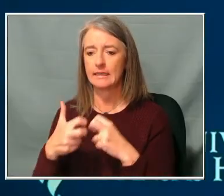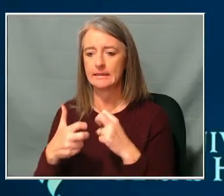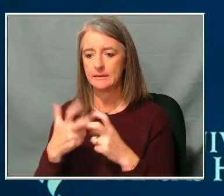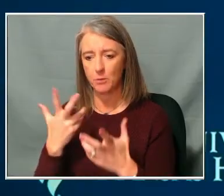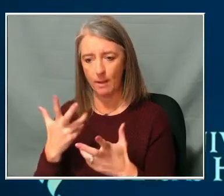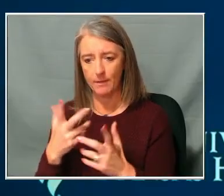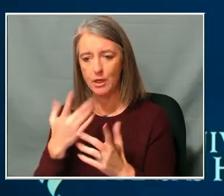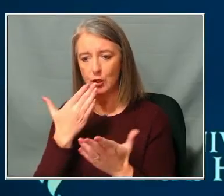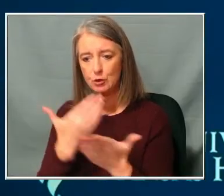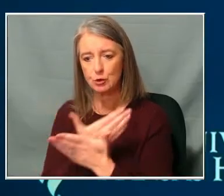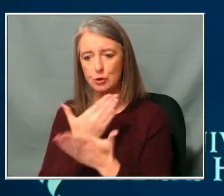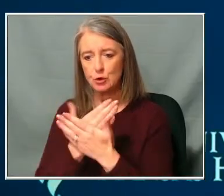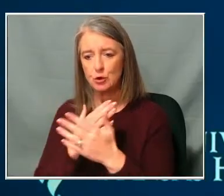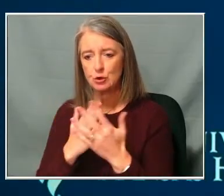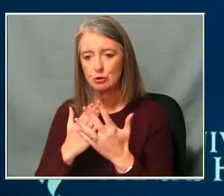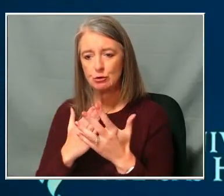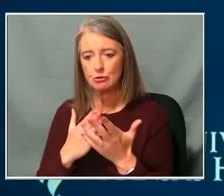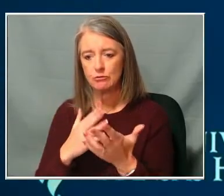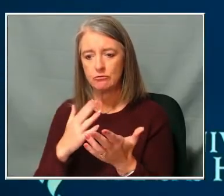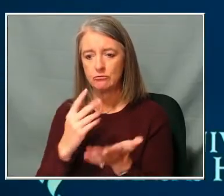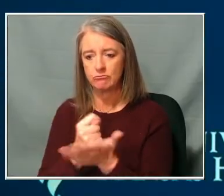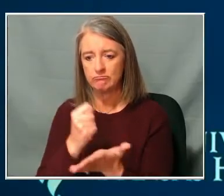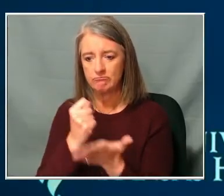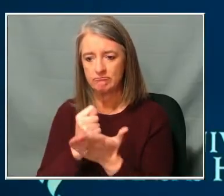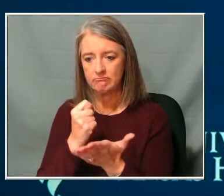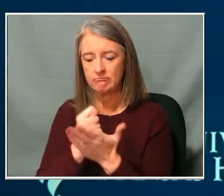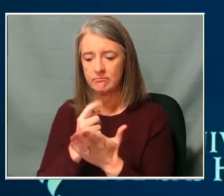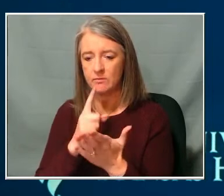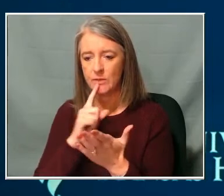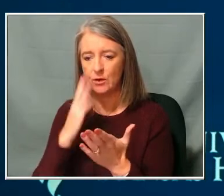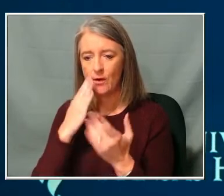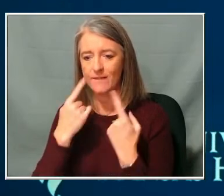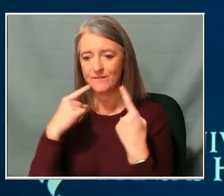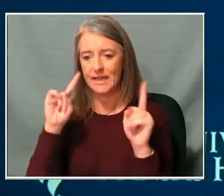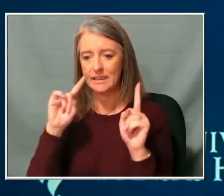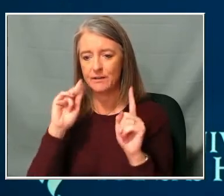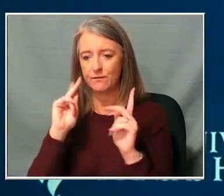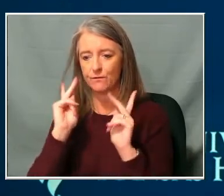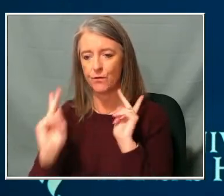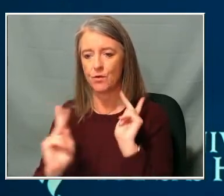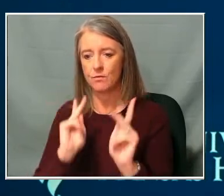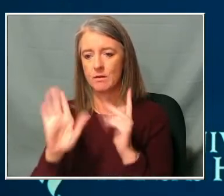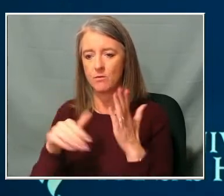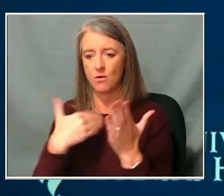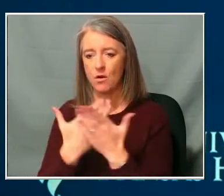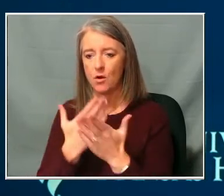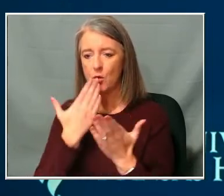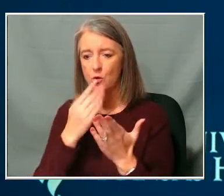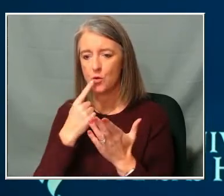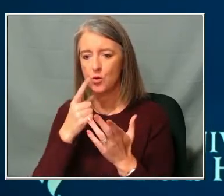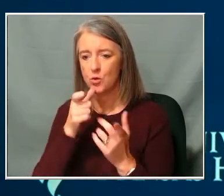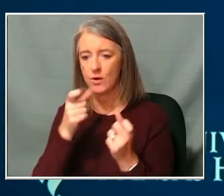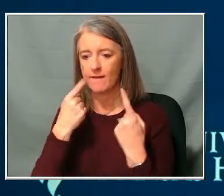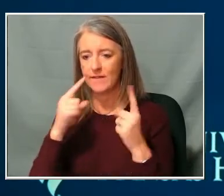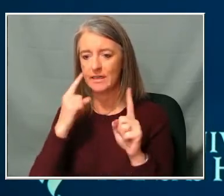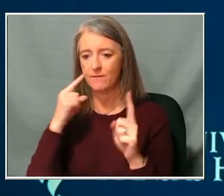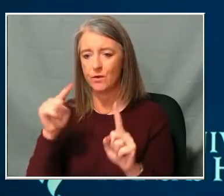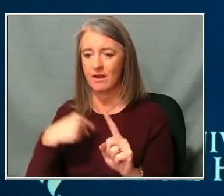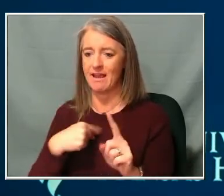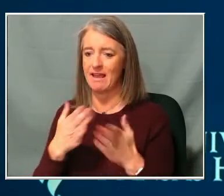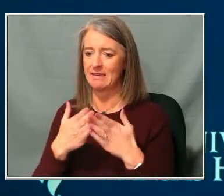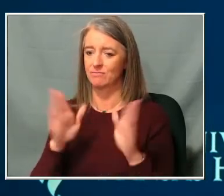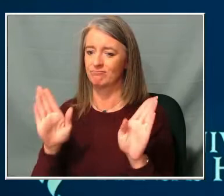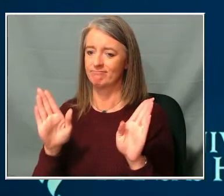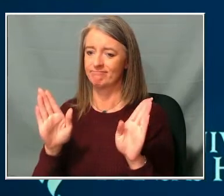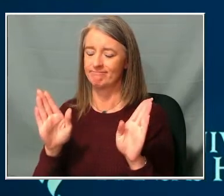intervention, and we really don't know if it's effective for all people or for whom it's really effective for. And so I generally am on